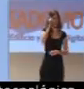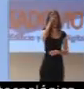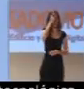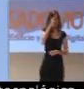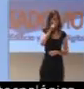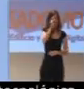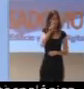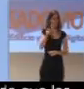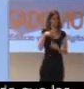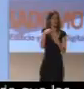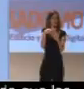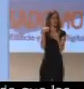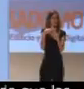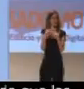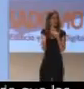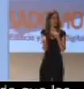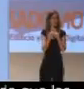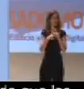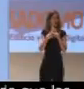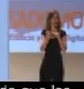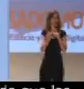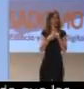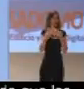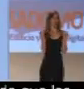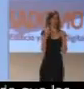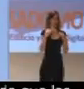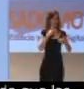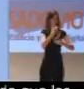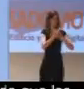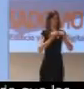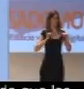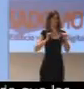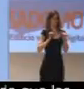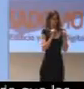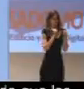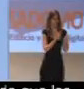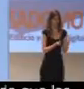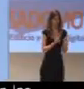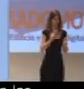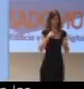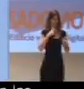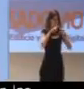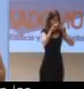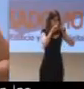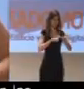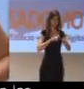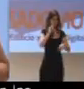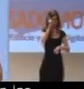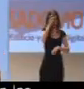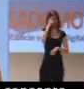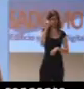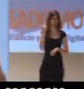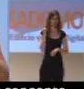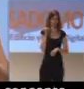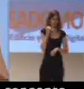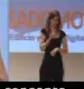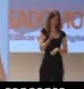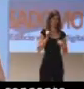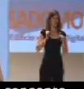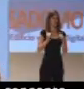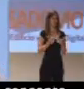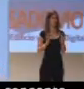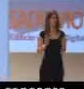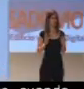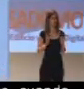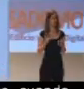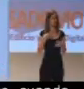validation. Somehow, people had to participate in the research. This is a concept which has been around for quite a